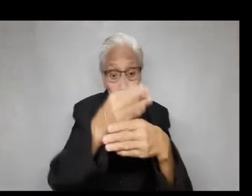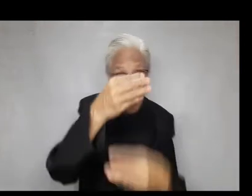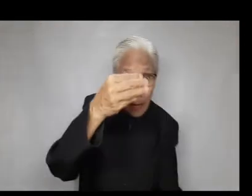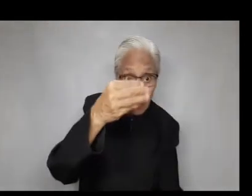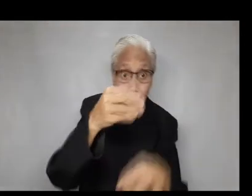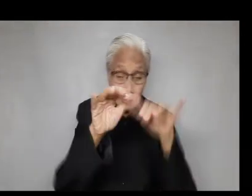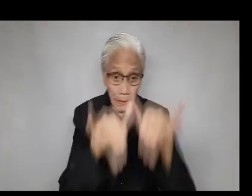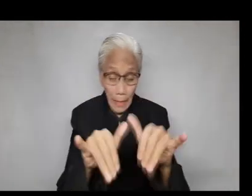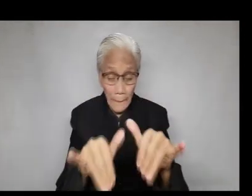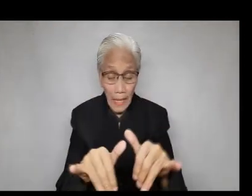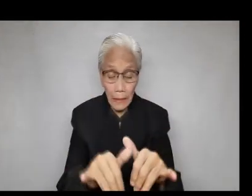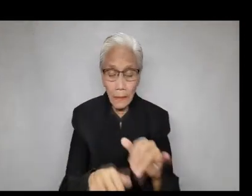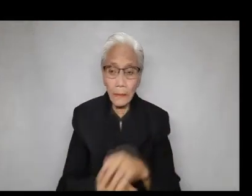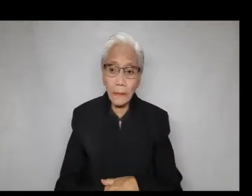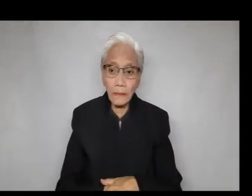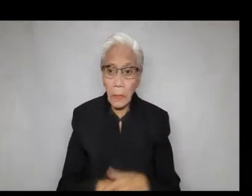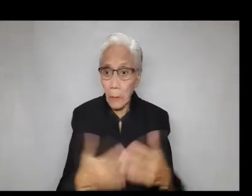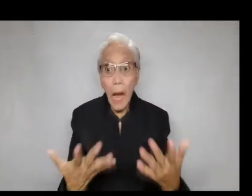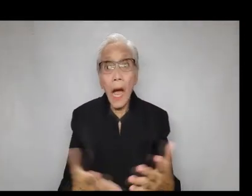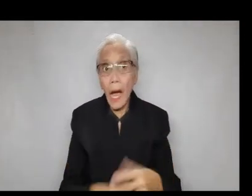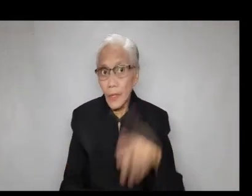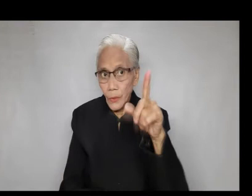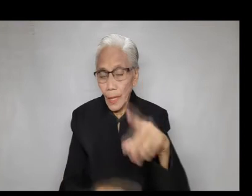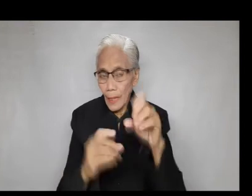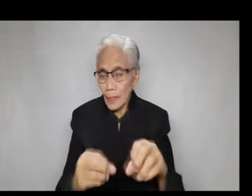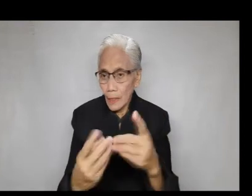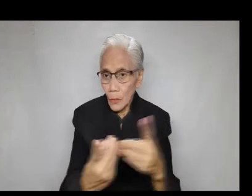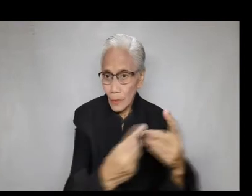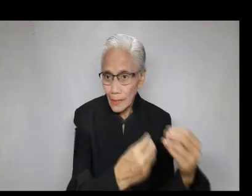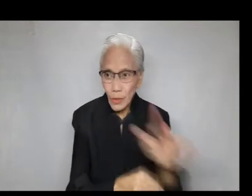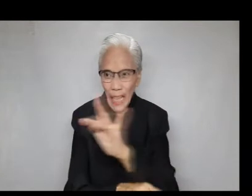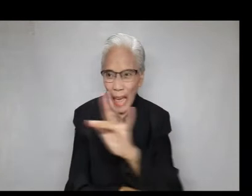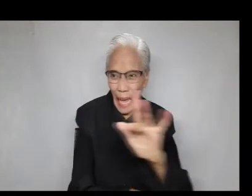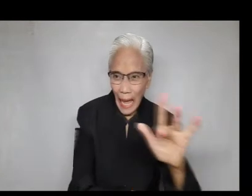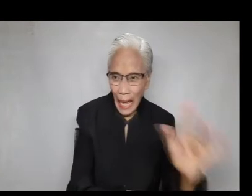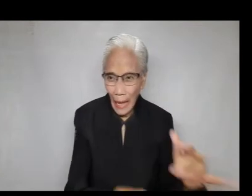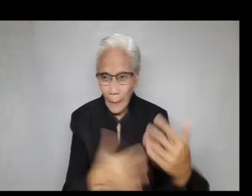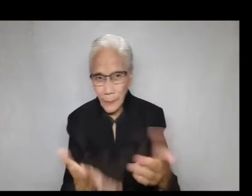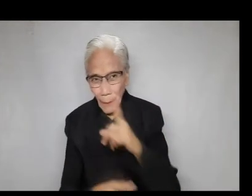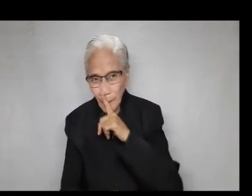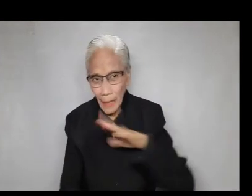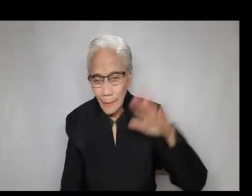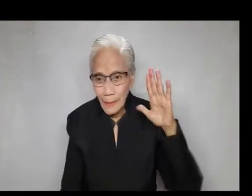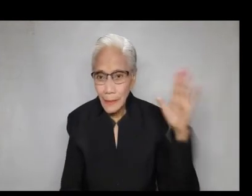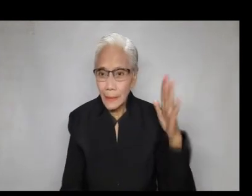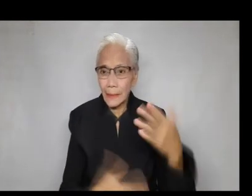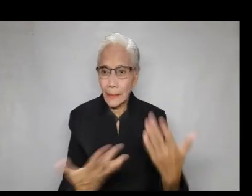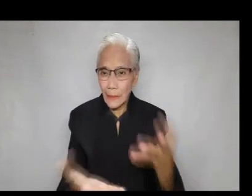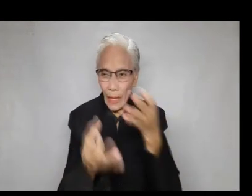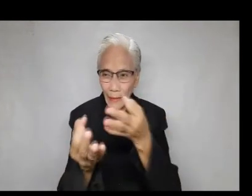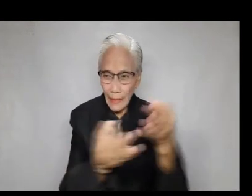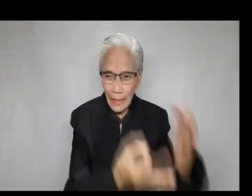follows suit, as long as the carrot remains out of reach. You can do this with